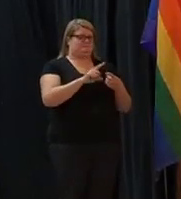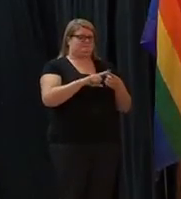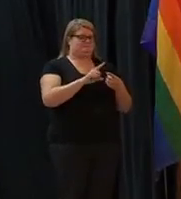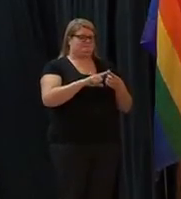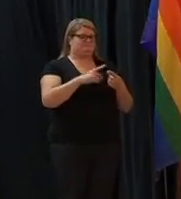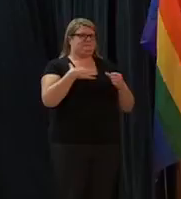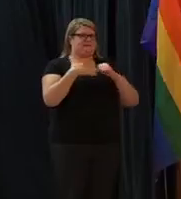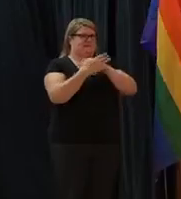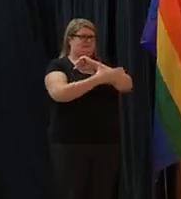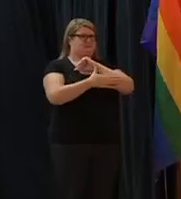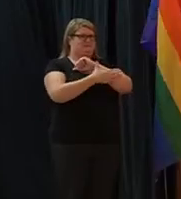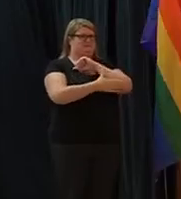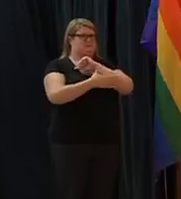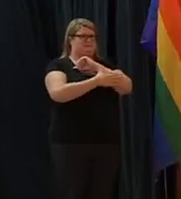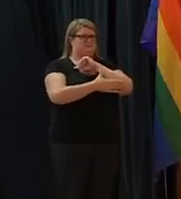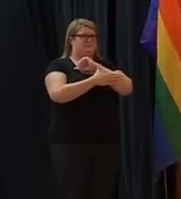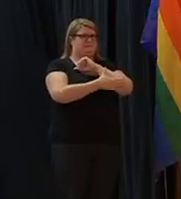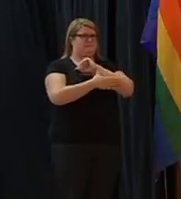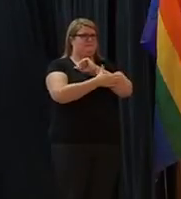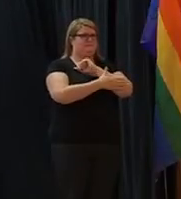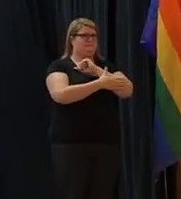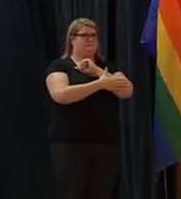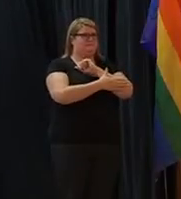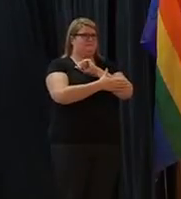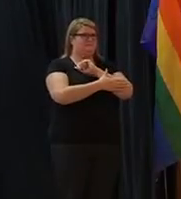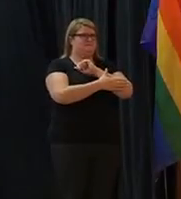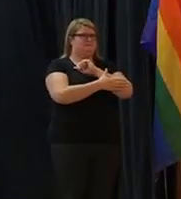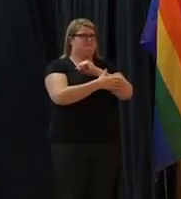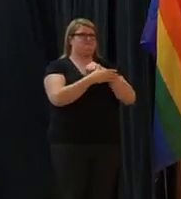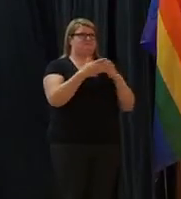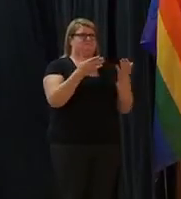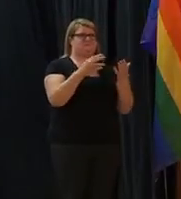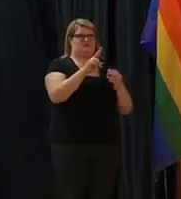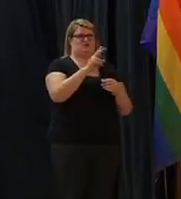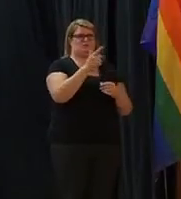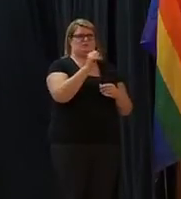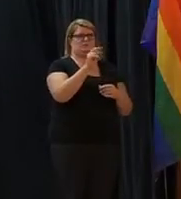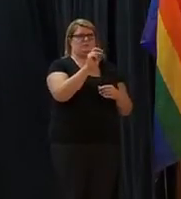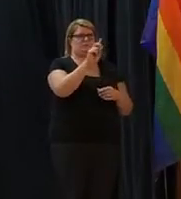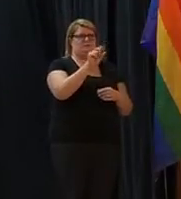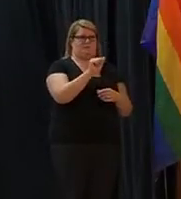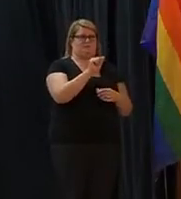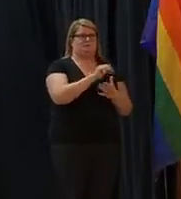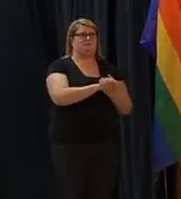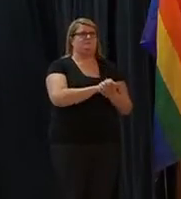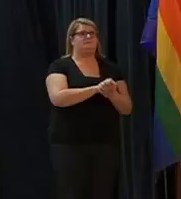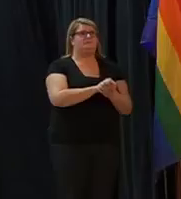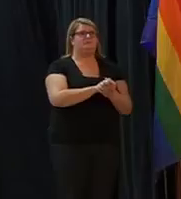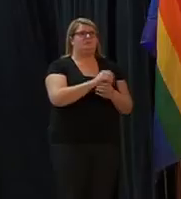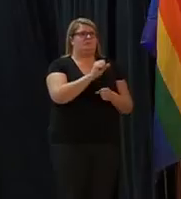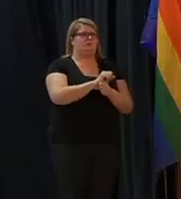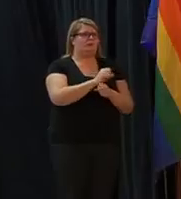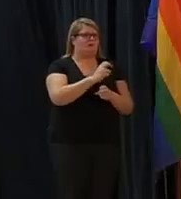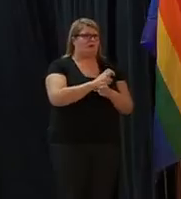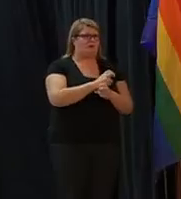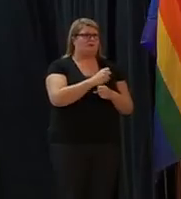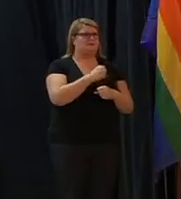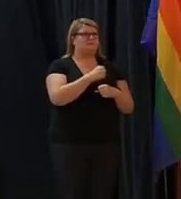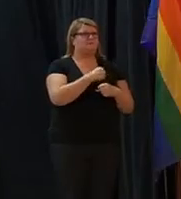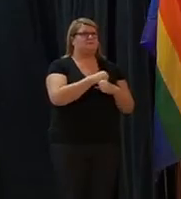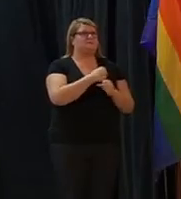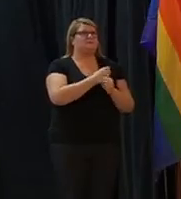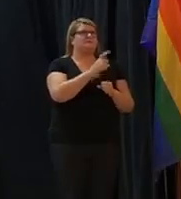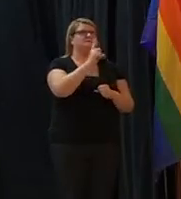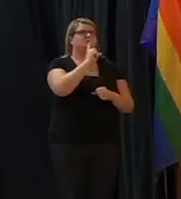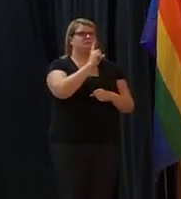my country, as far as you all know, Uganda, that we worked very hard to make sure that, working together with the